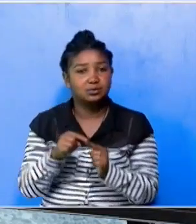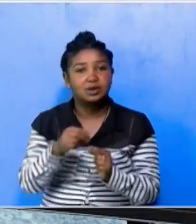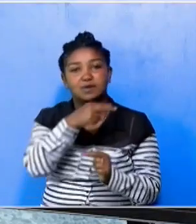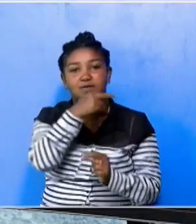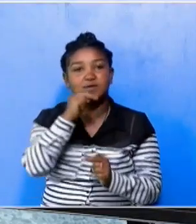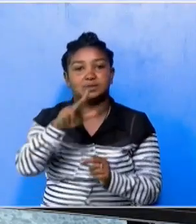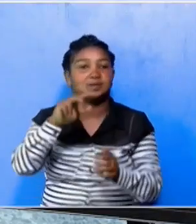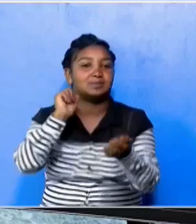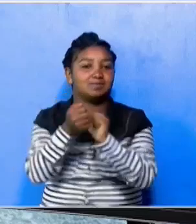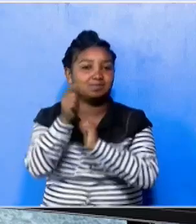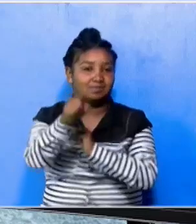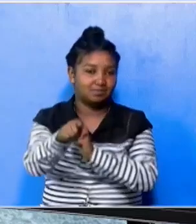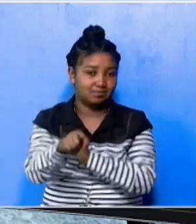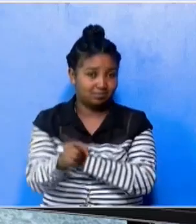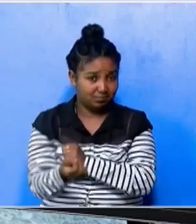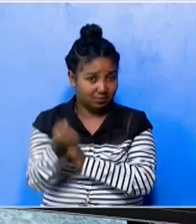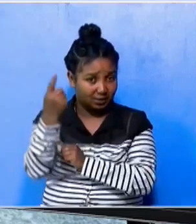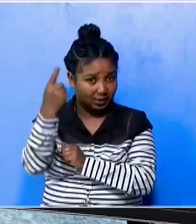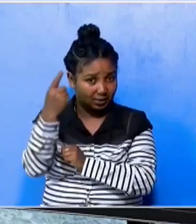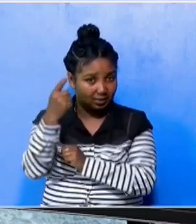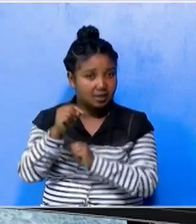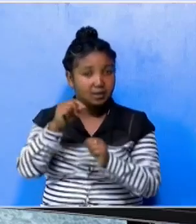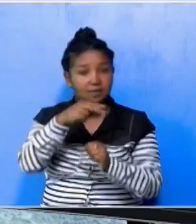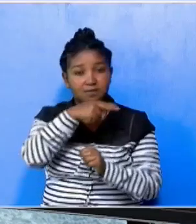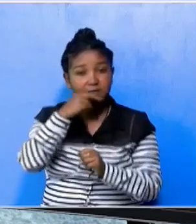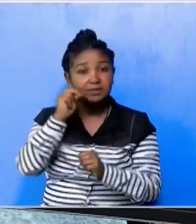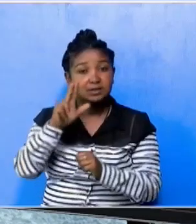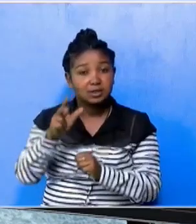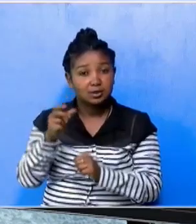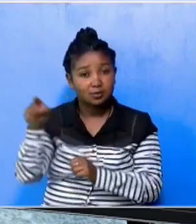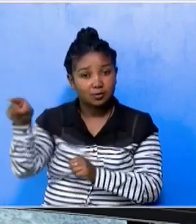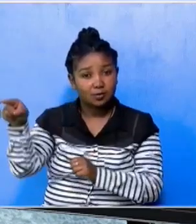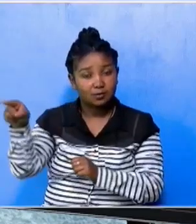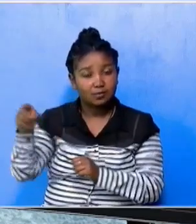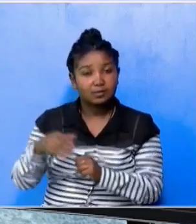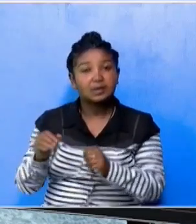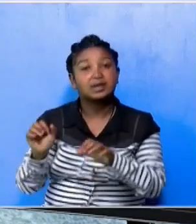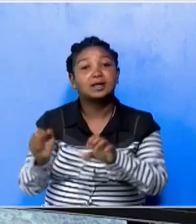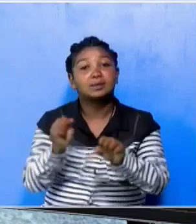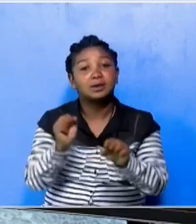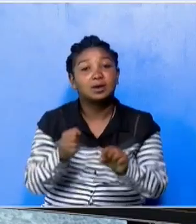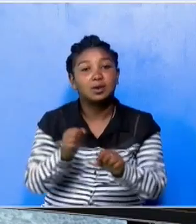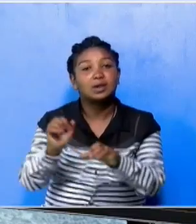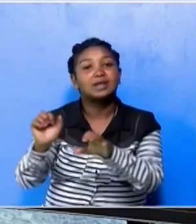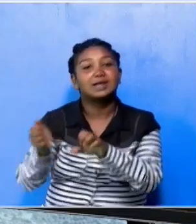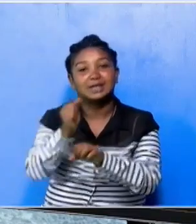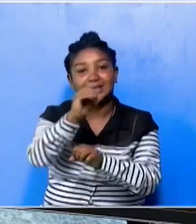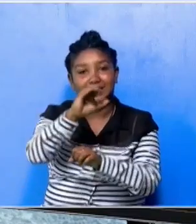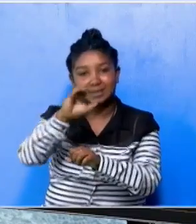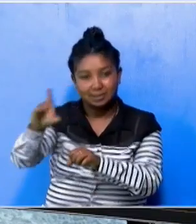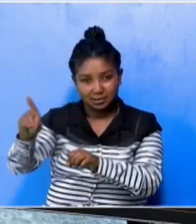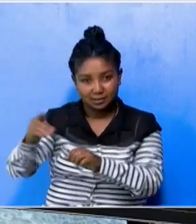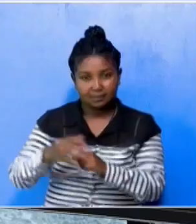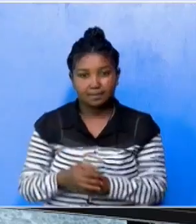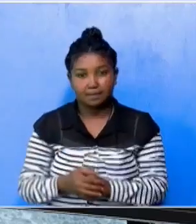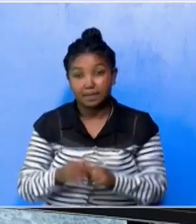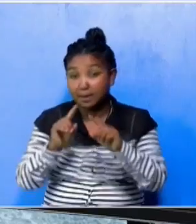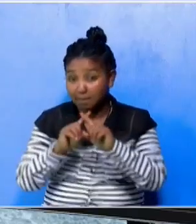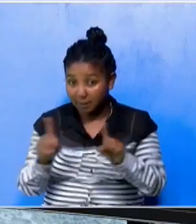verbiary. Clear? The verbiary form of clean is cleaned.